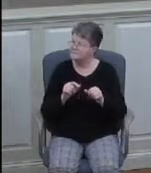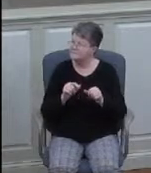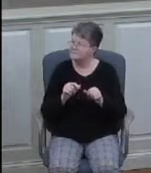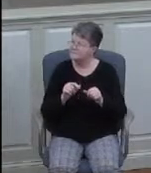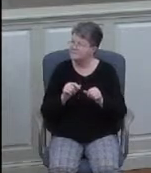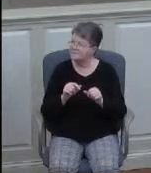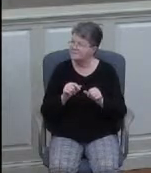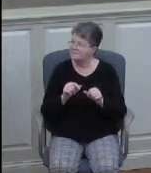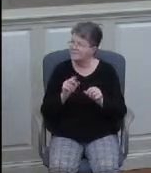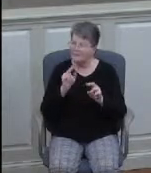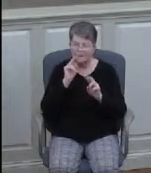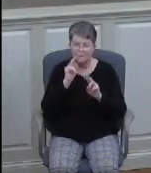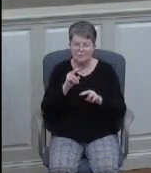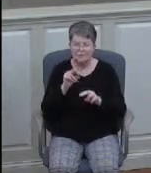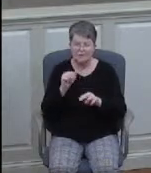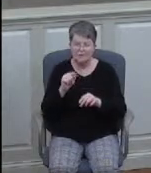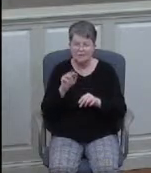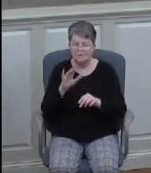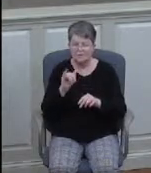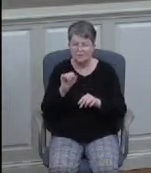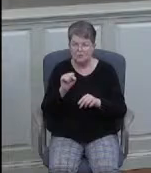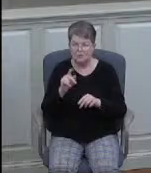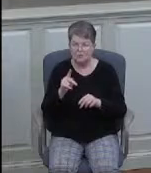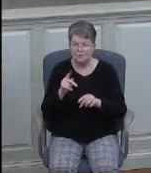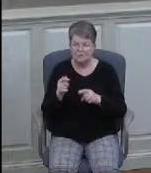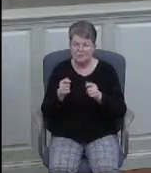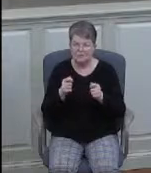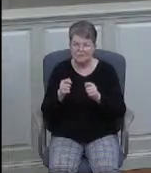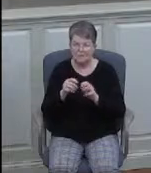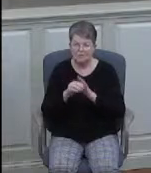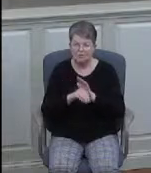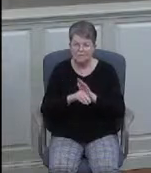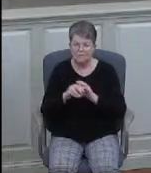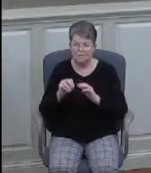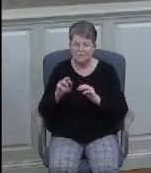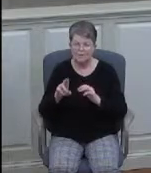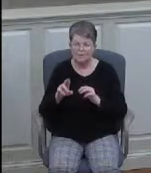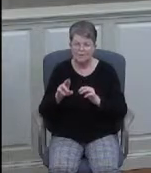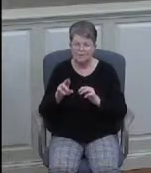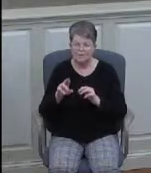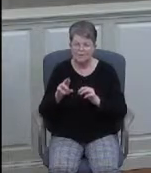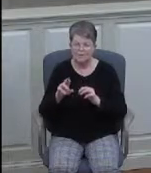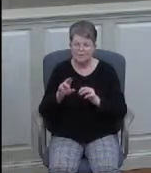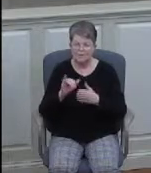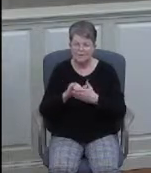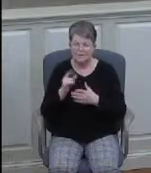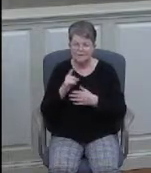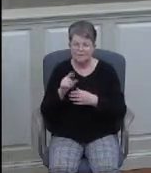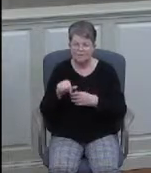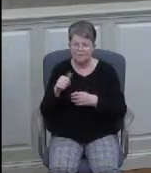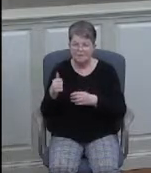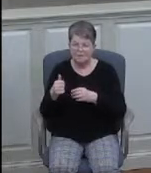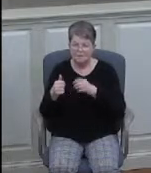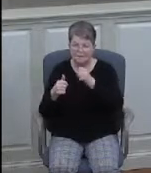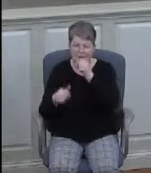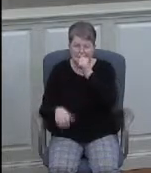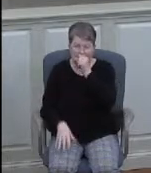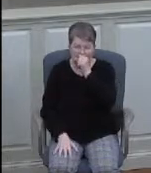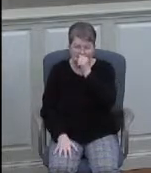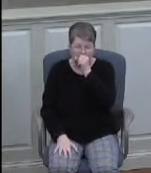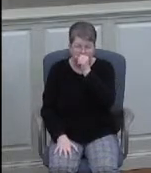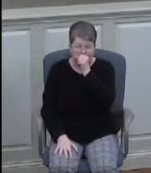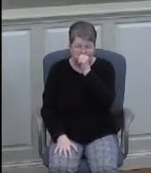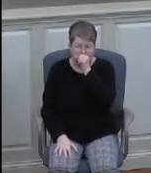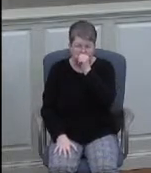looking at risk management as well, or is that someone else's? Well, right now